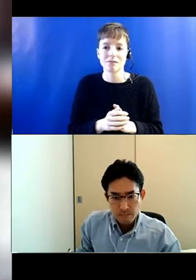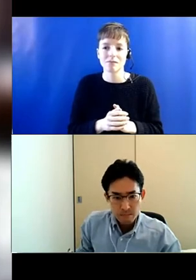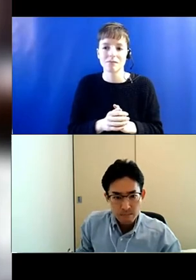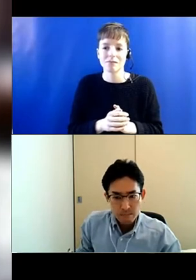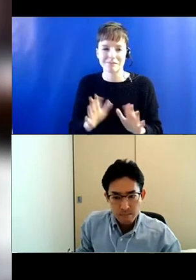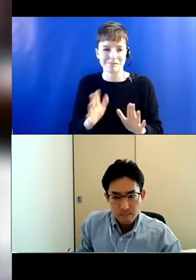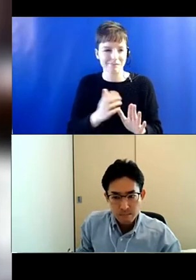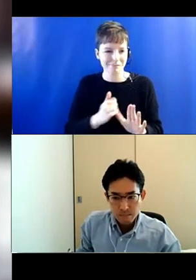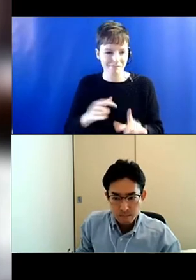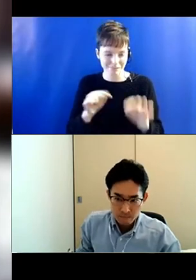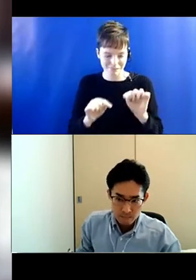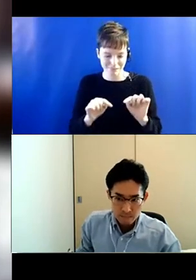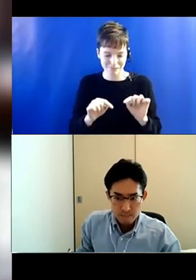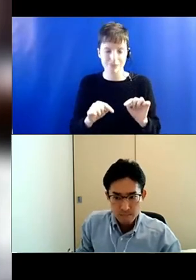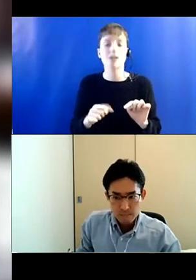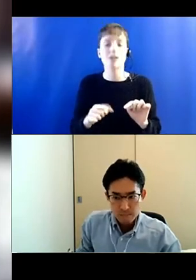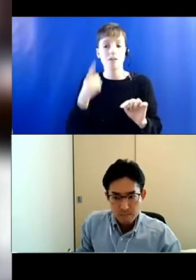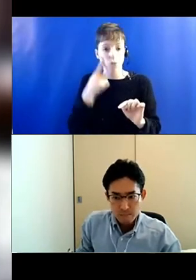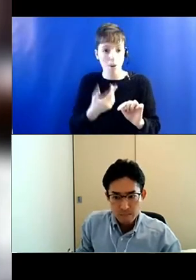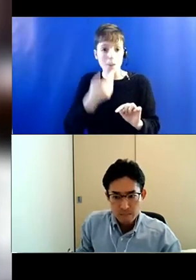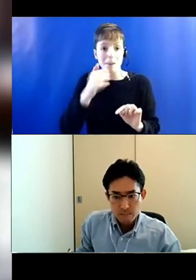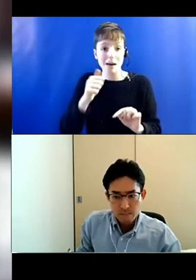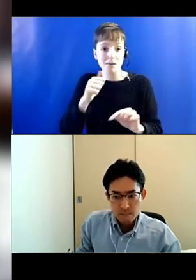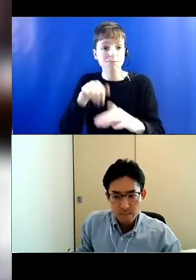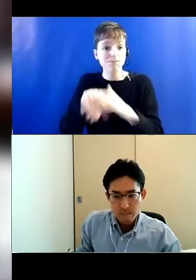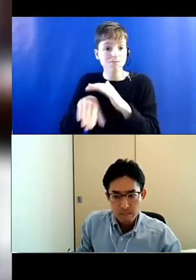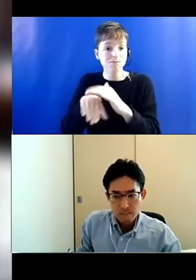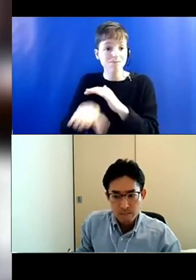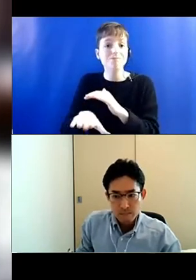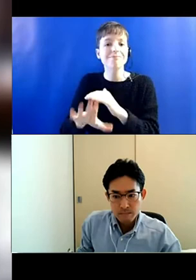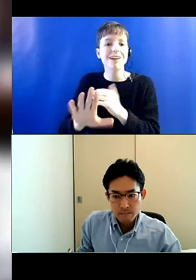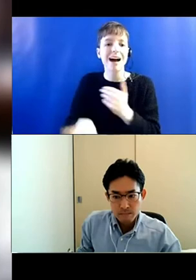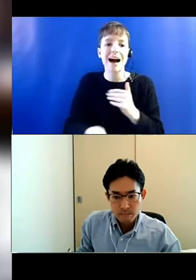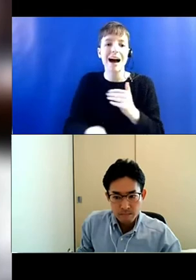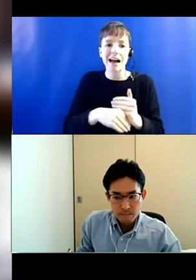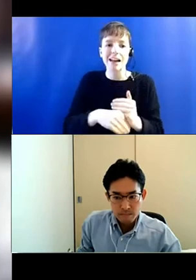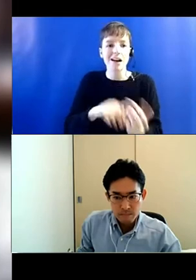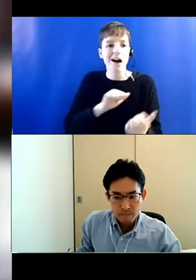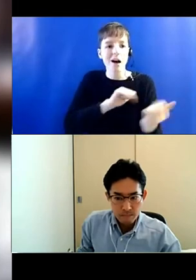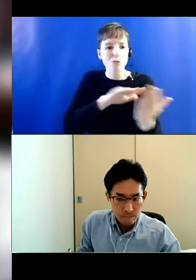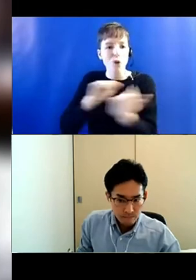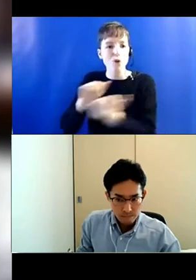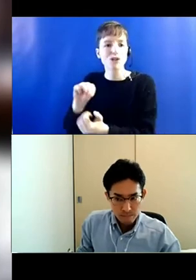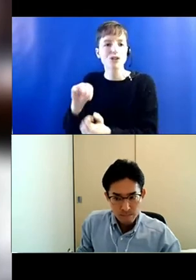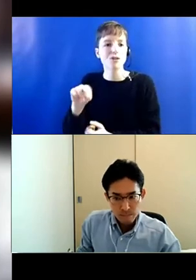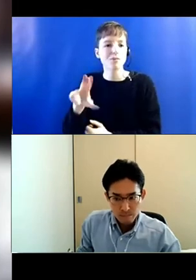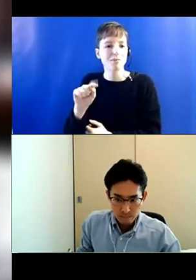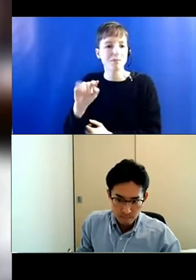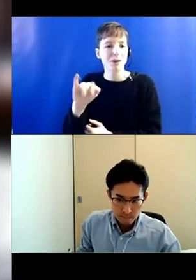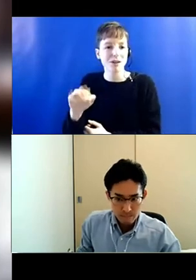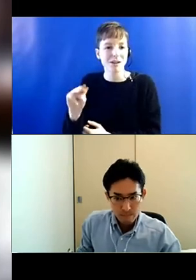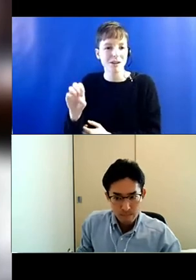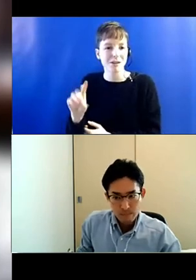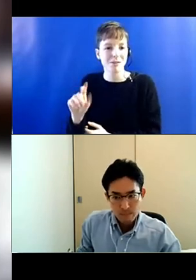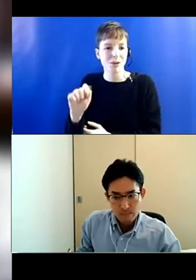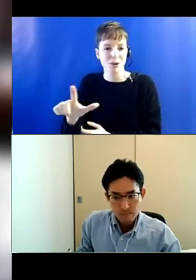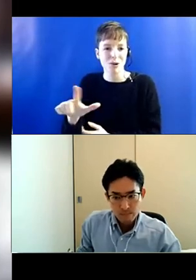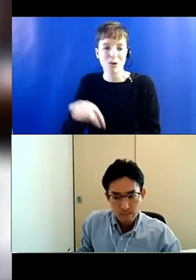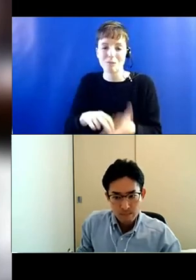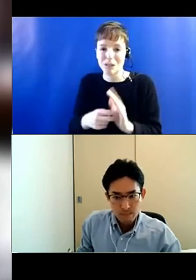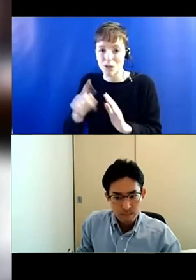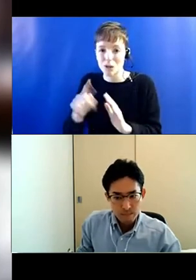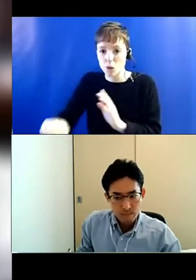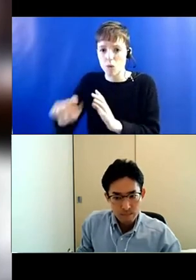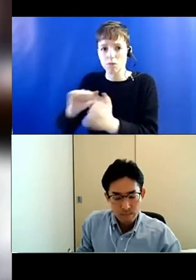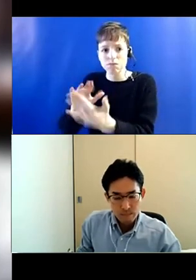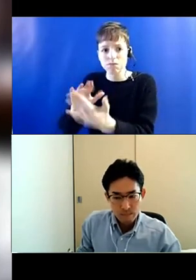to further enhance the accessibility of our workshop, we also adopt a multimodal approach with which your participation in different modes,